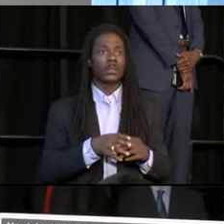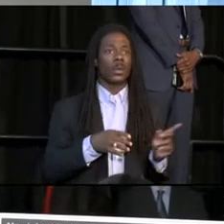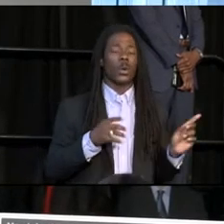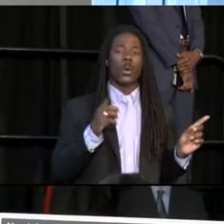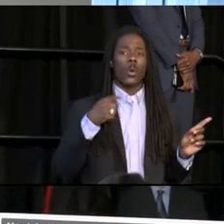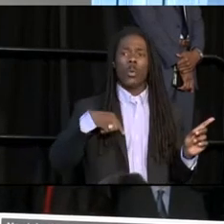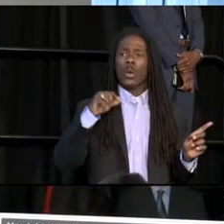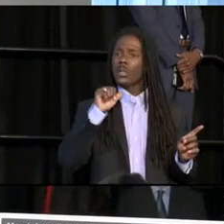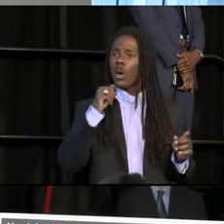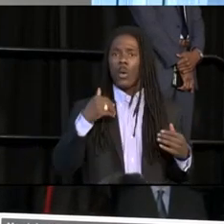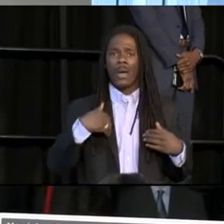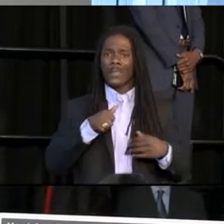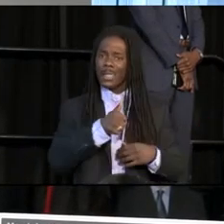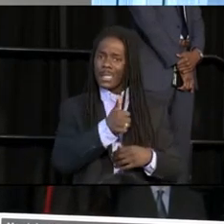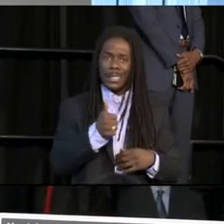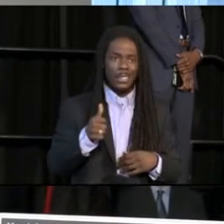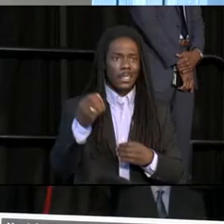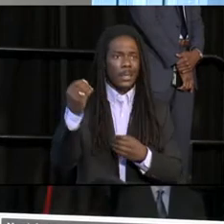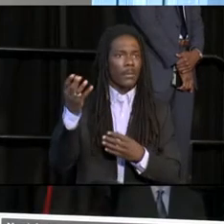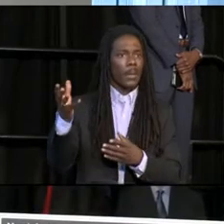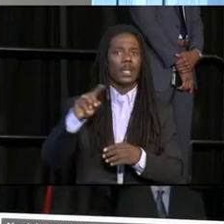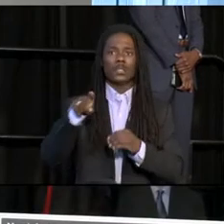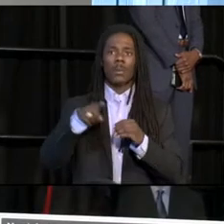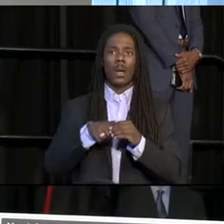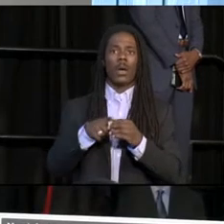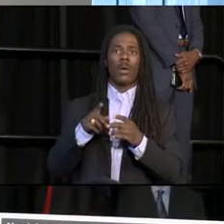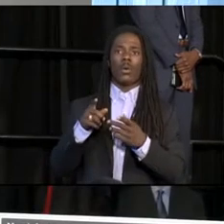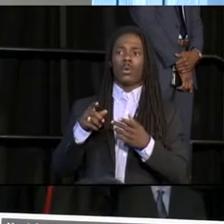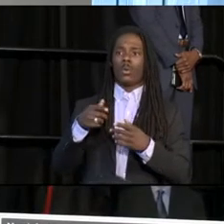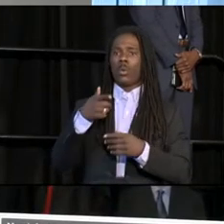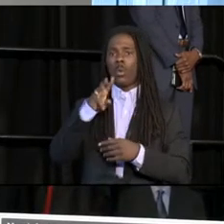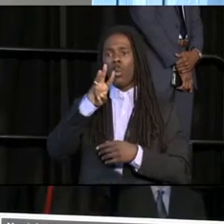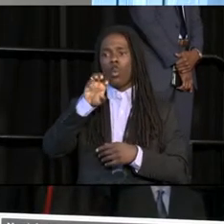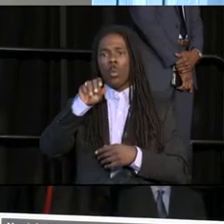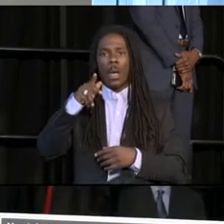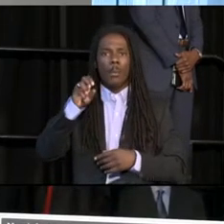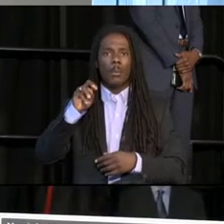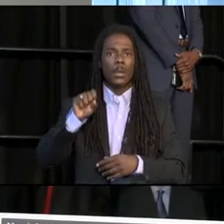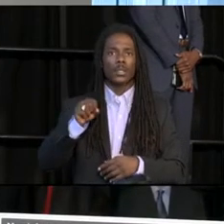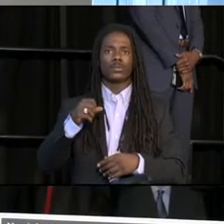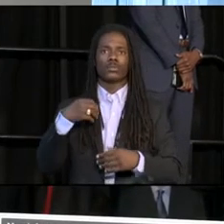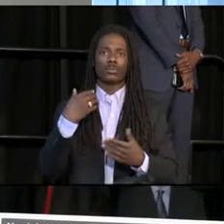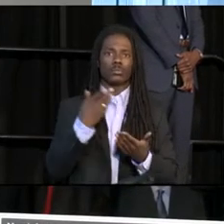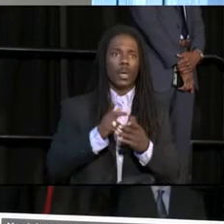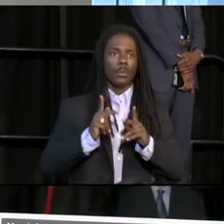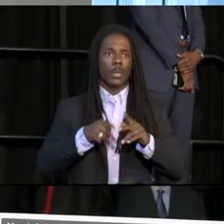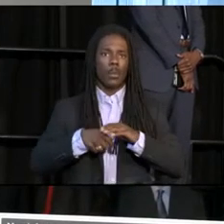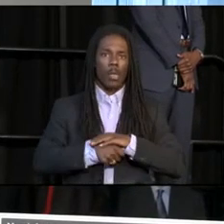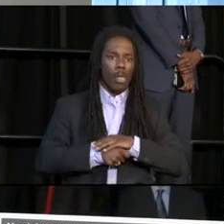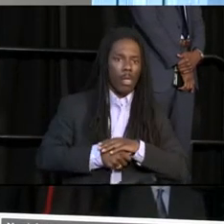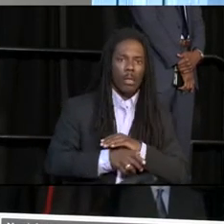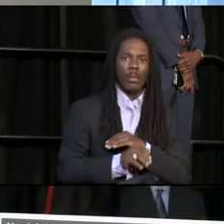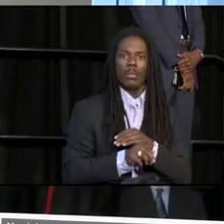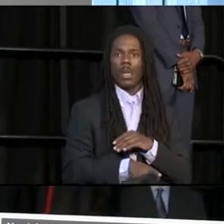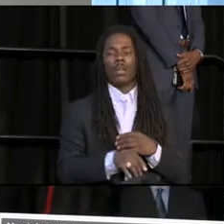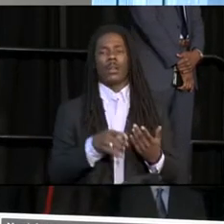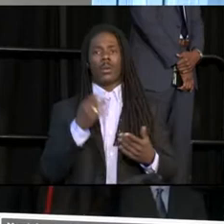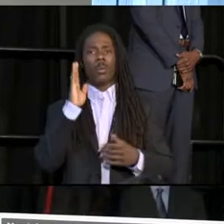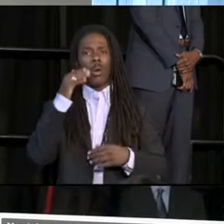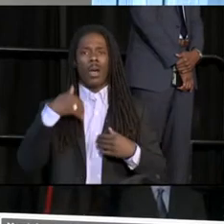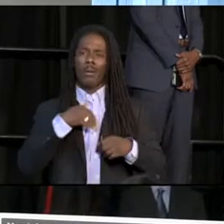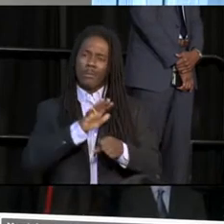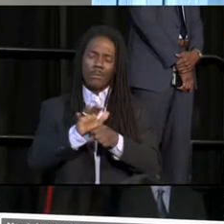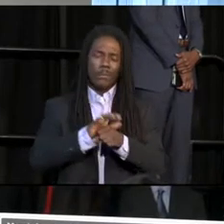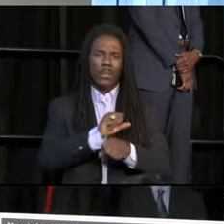to suggest that there's going to be any counter demonstrations or any influx of weapons to the area. We will have sufficient staffing